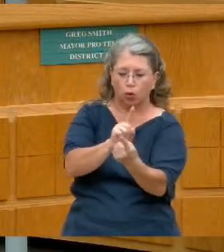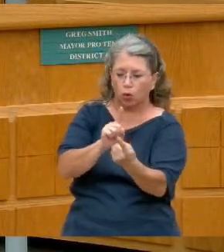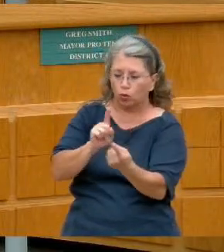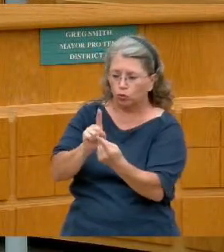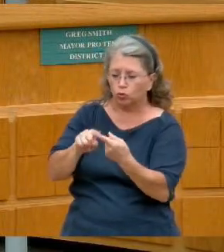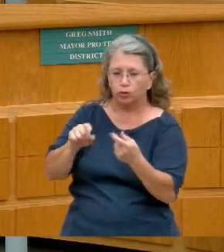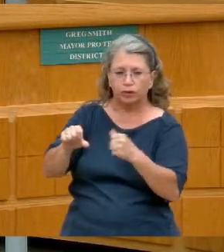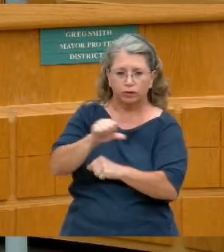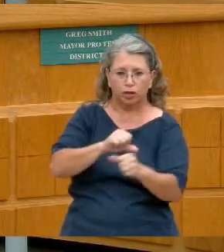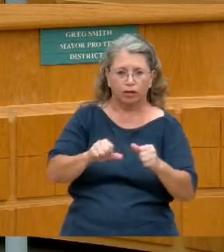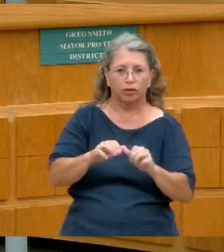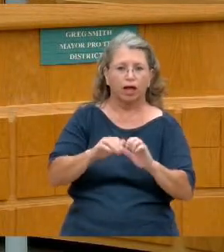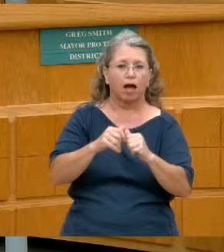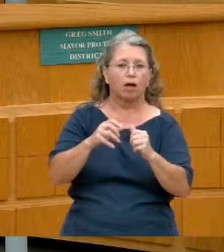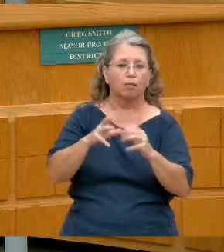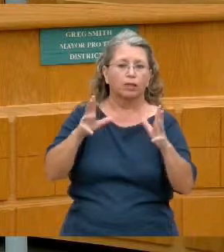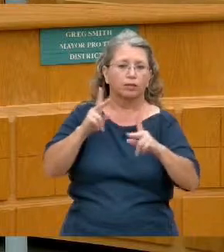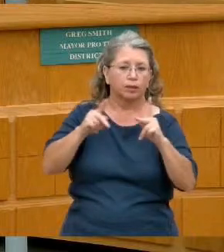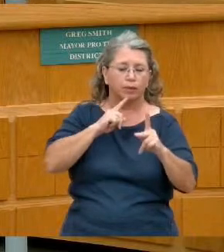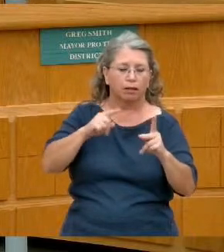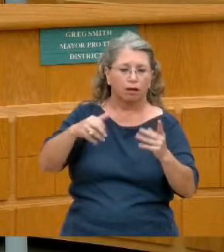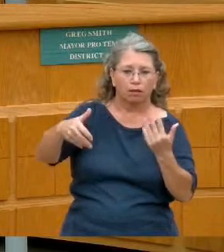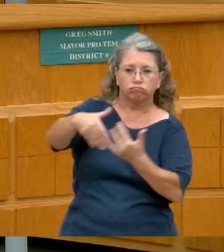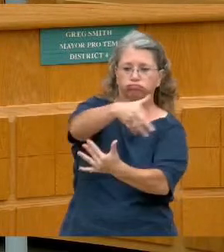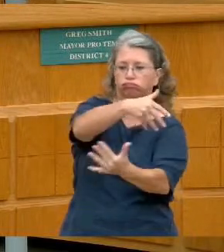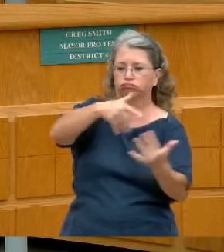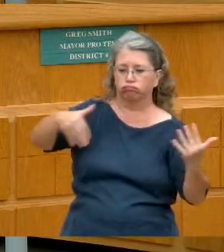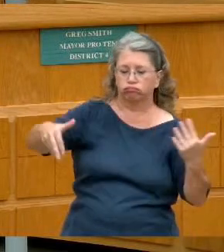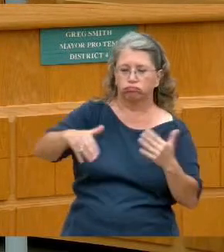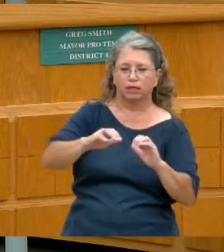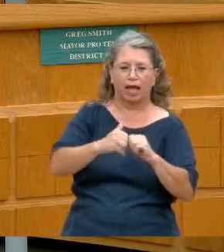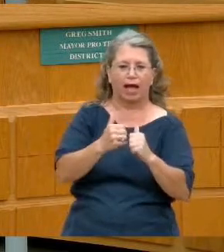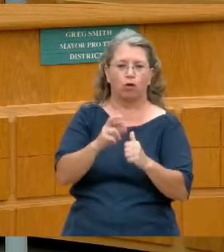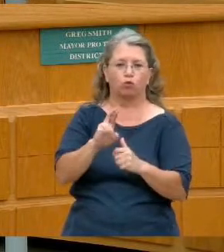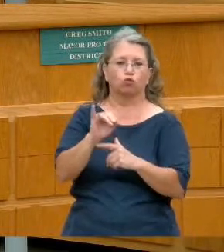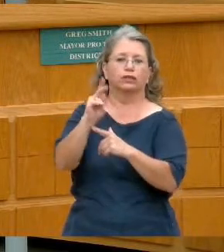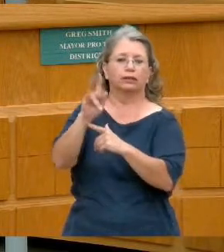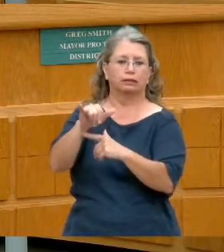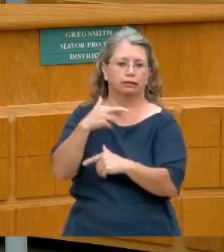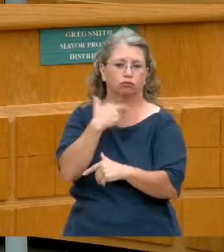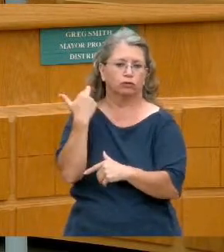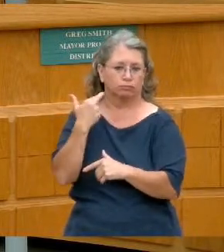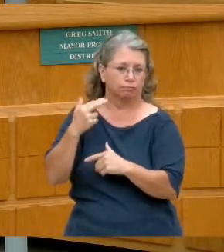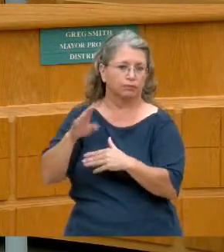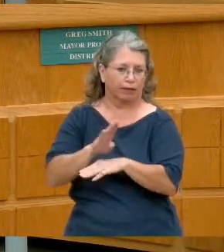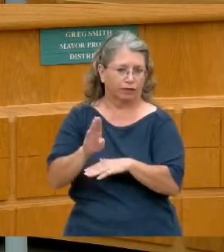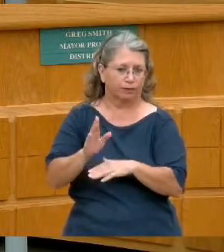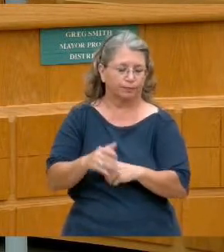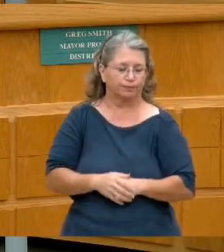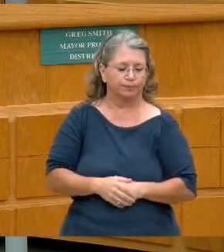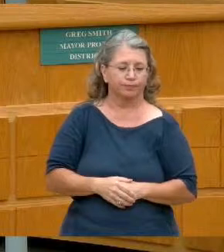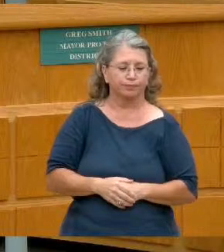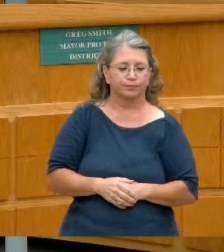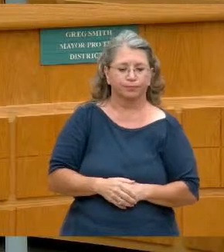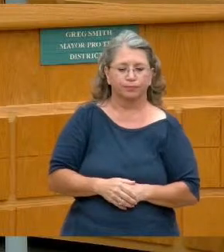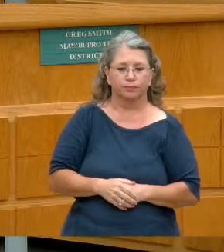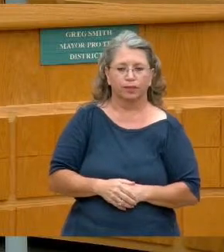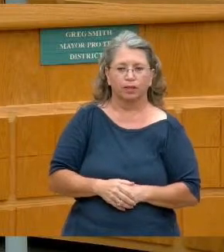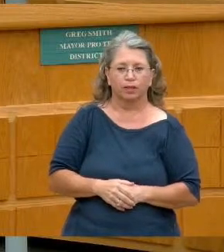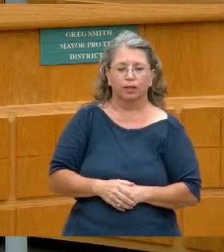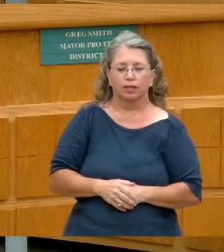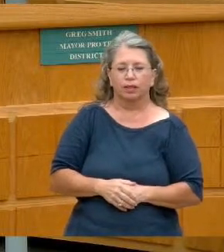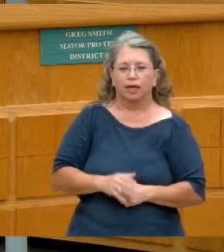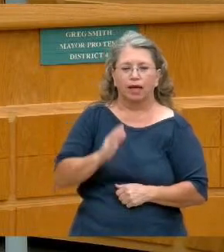together. How risky is our behavior? And there's always a question about